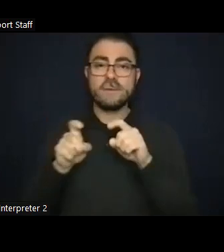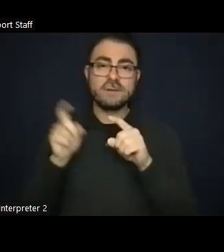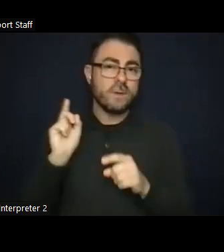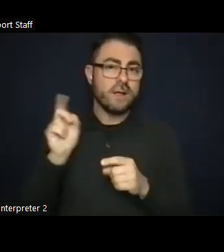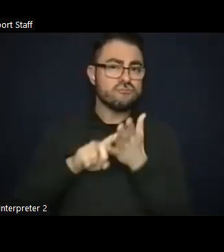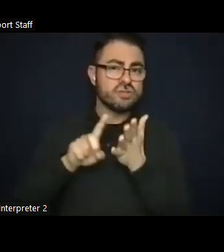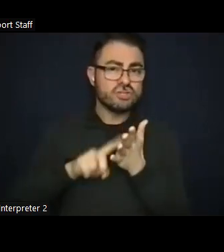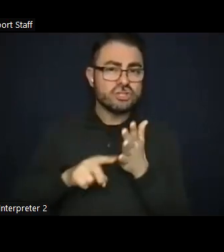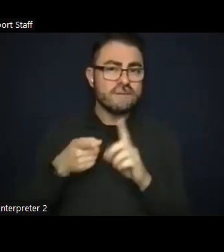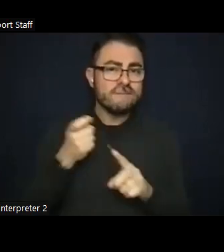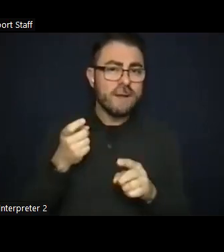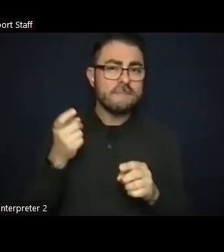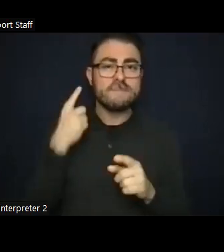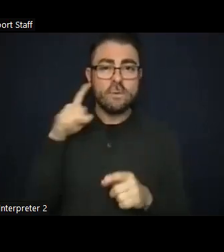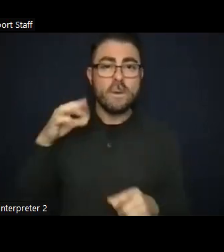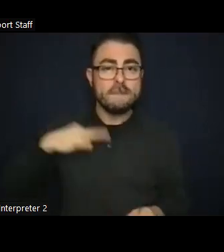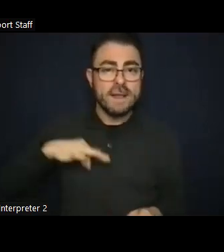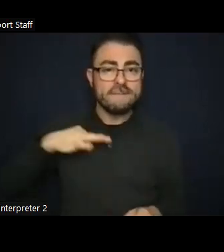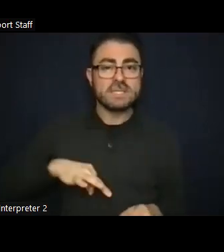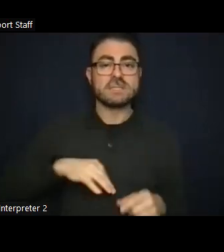come from for the benefits.